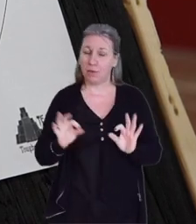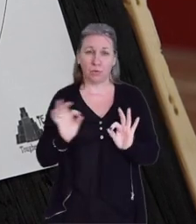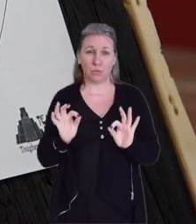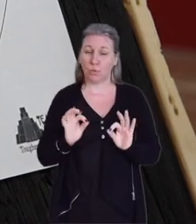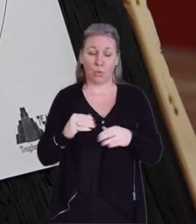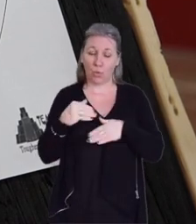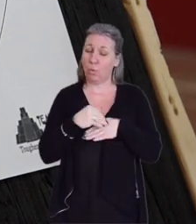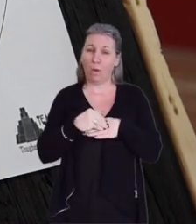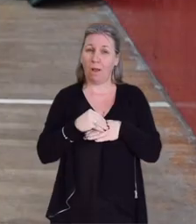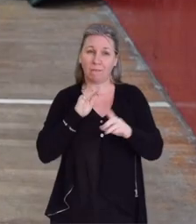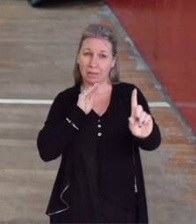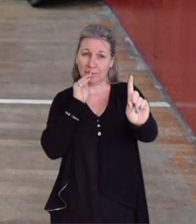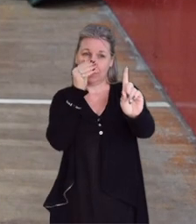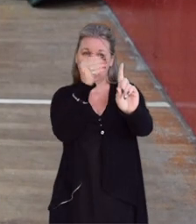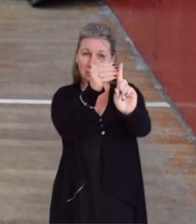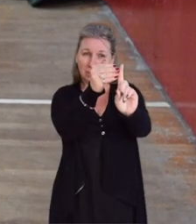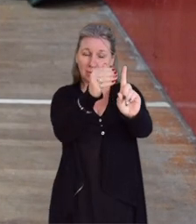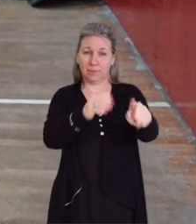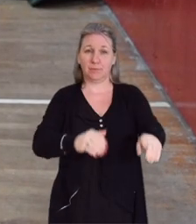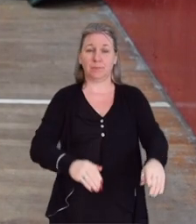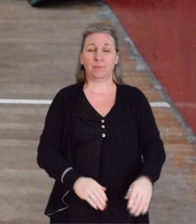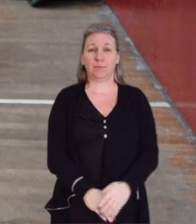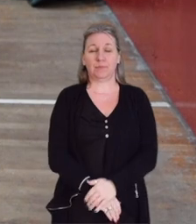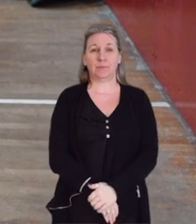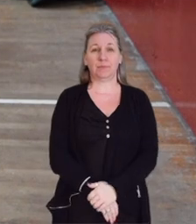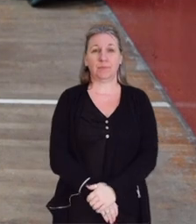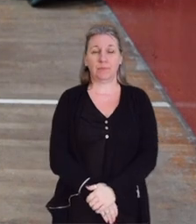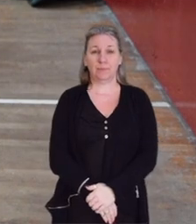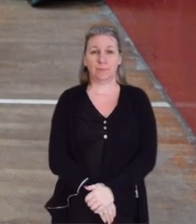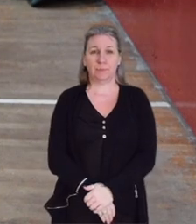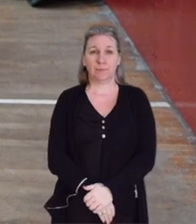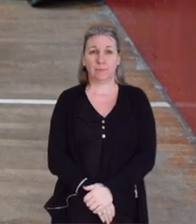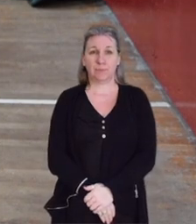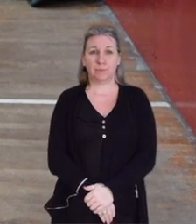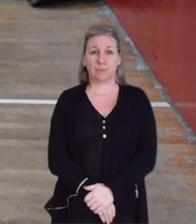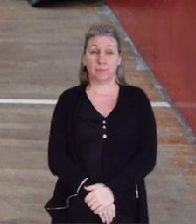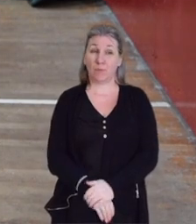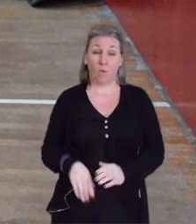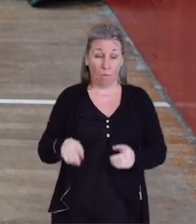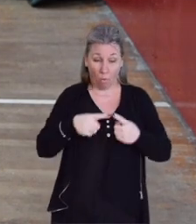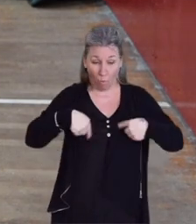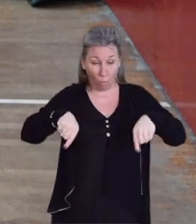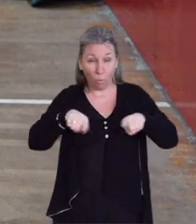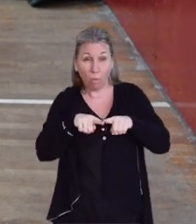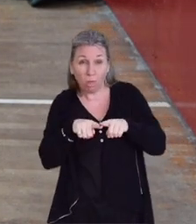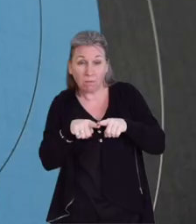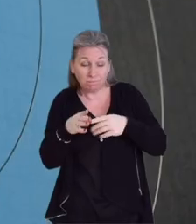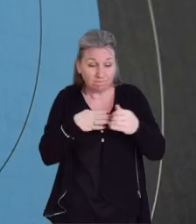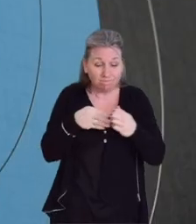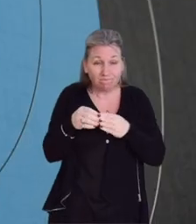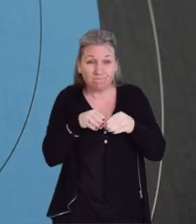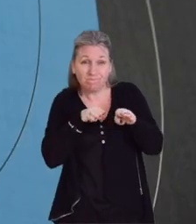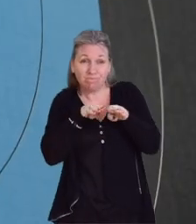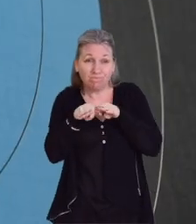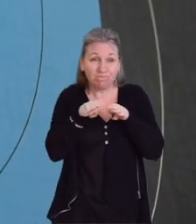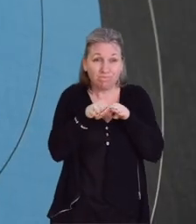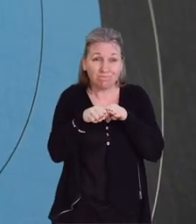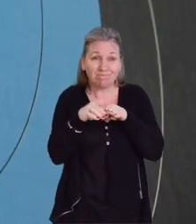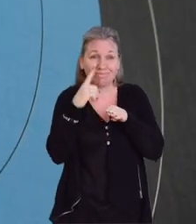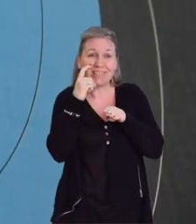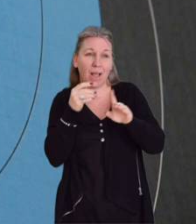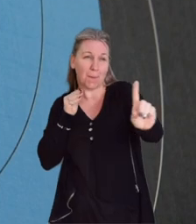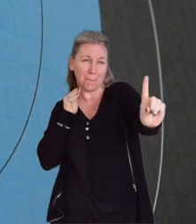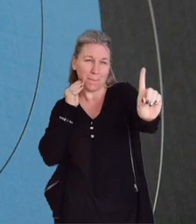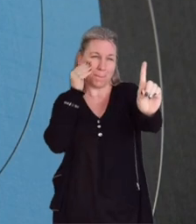that any movements they make won't affect the direction of the arrow. All things correct, and with practice, the